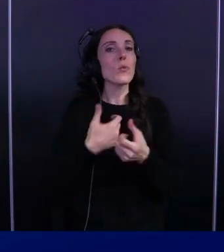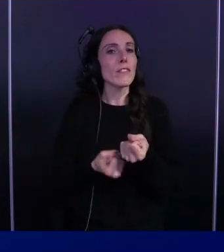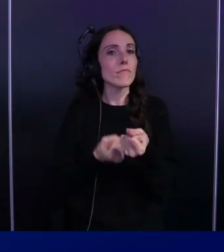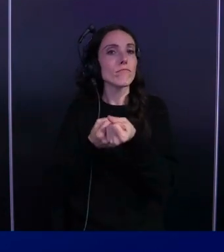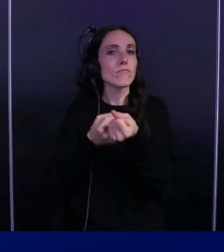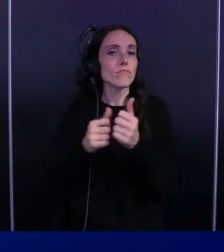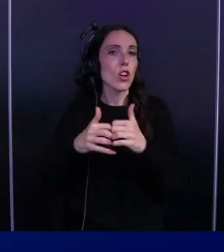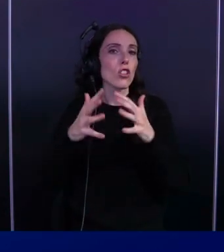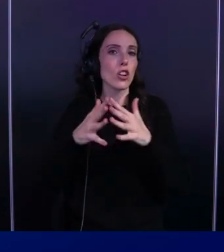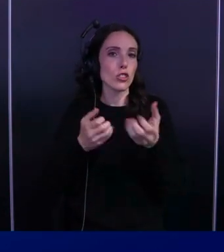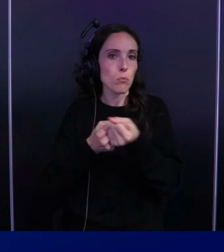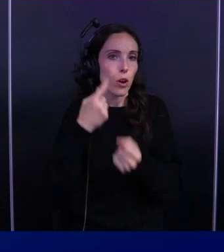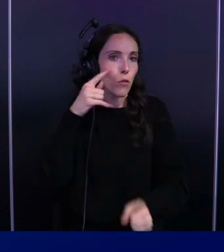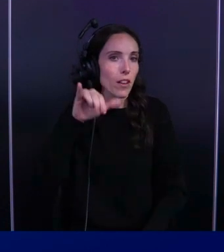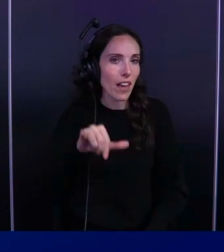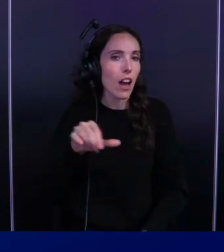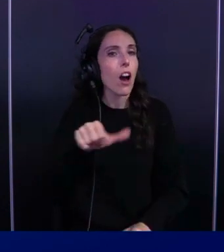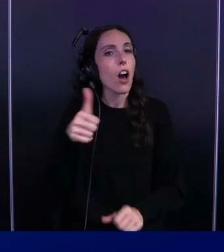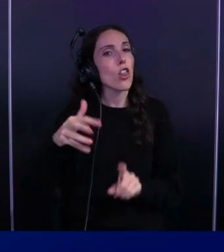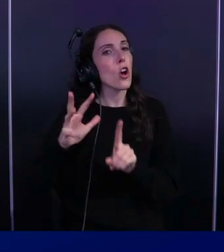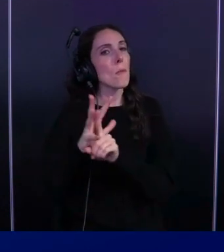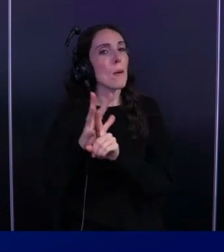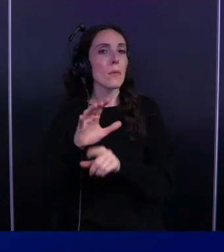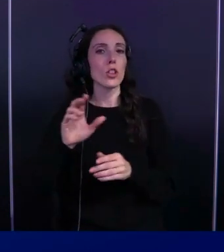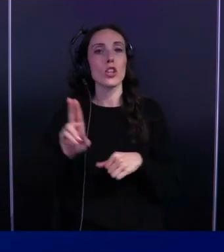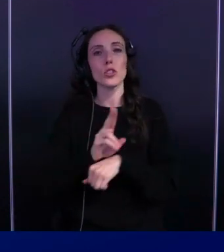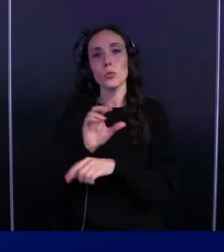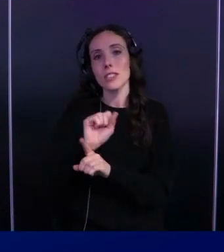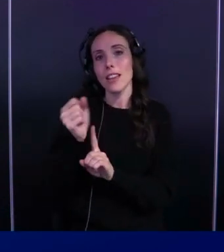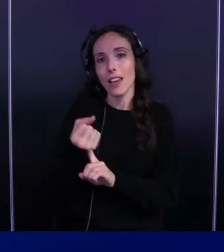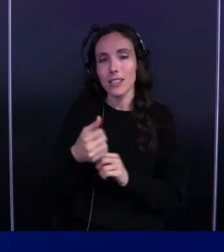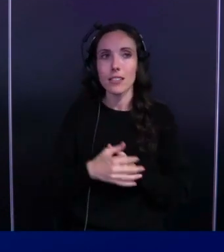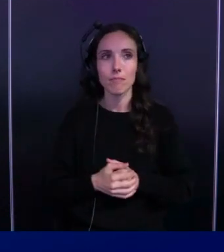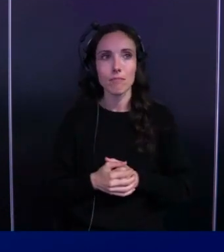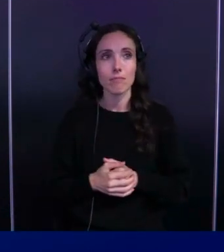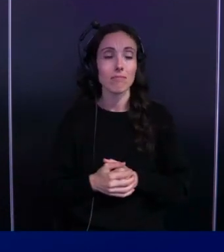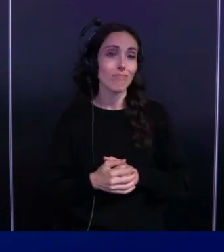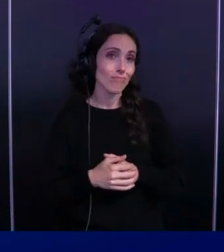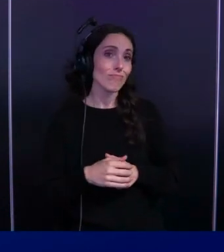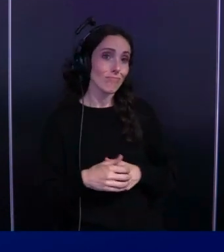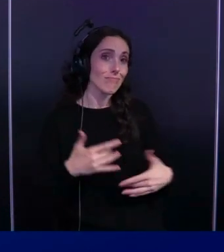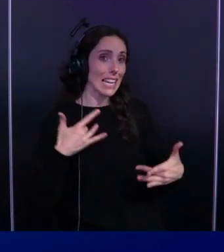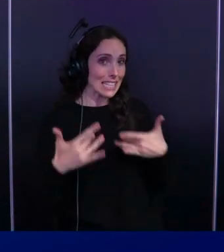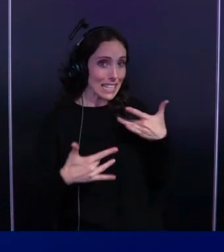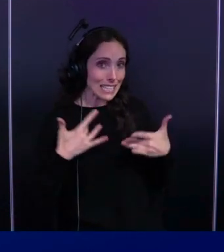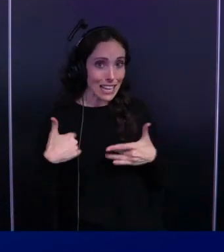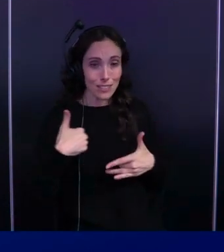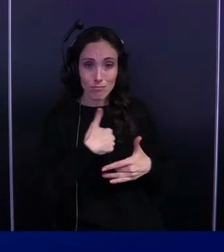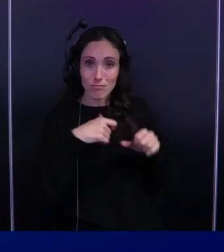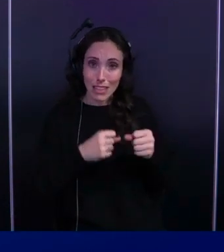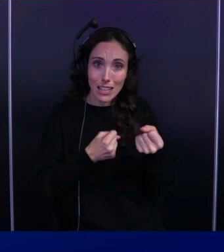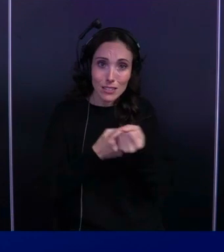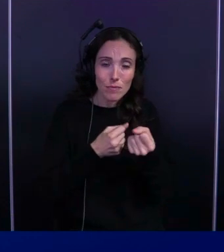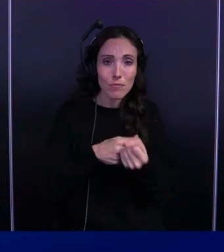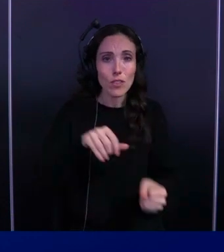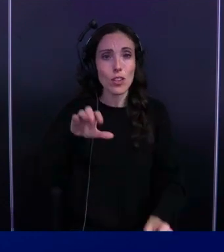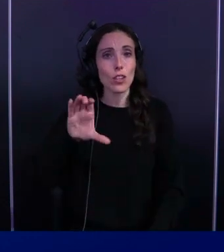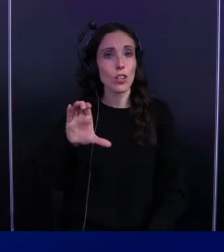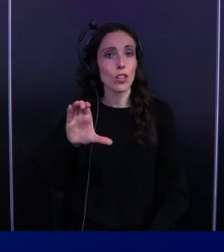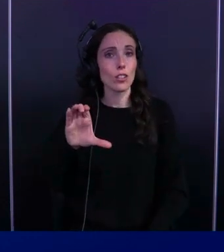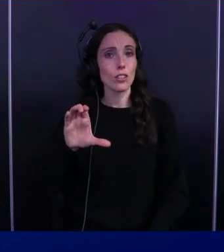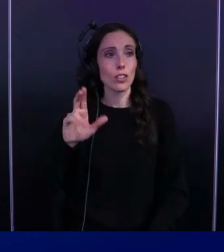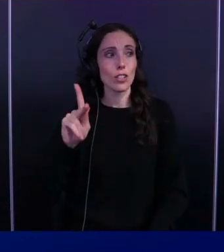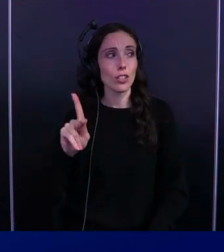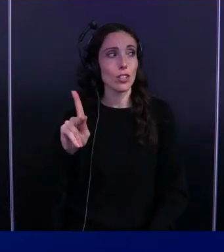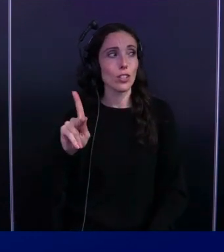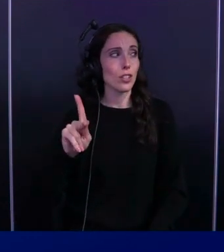that's another popular use case, I would say, for something like this. I mean, I think it's pretty exciting to be able that now that we're going to be able to support Kubernetes as well, and so